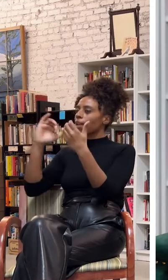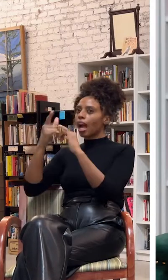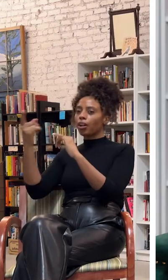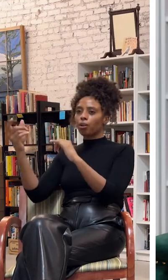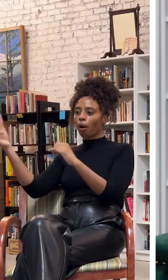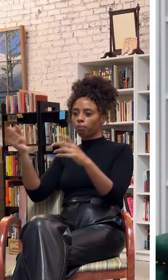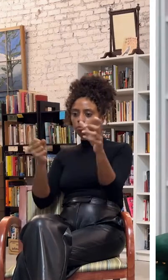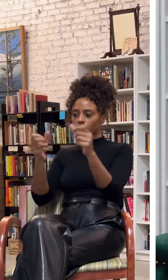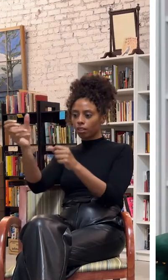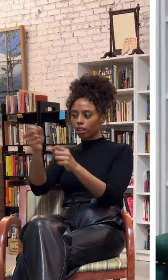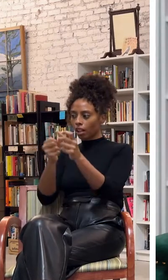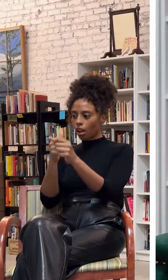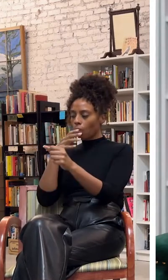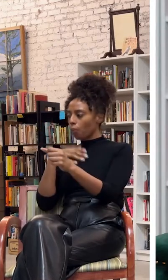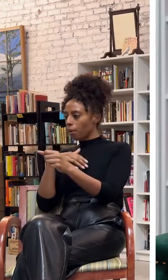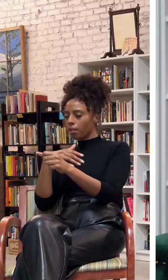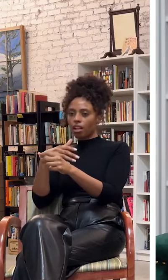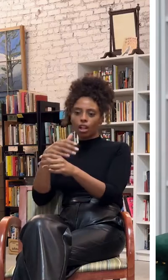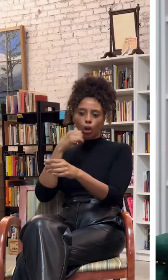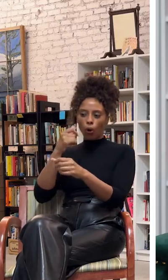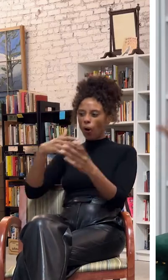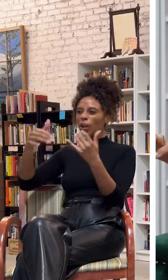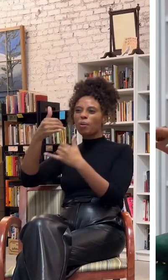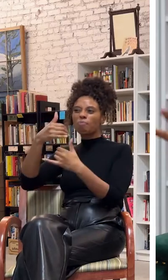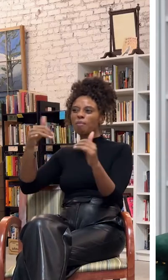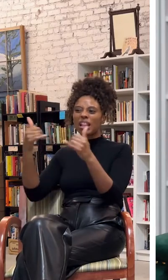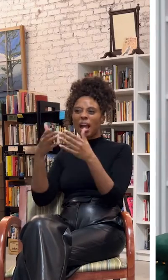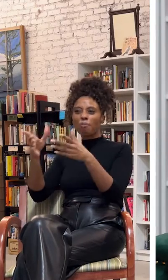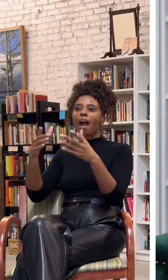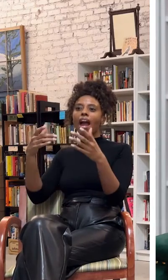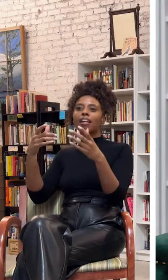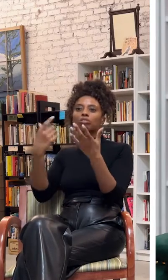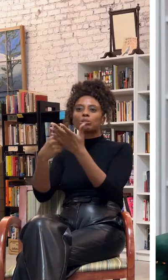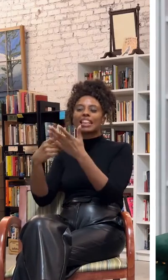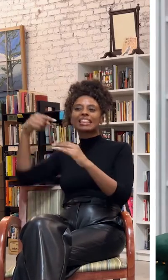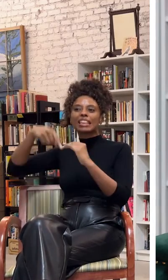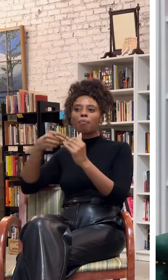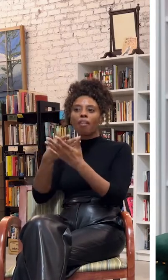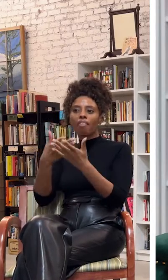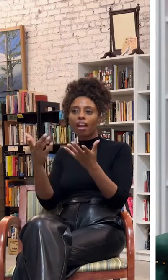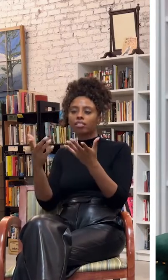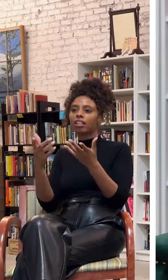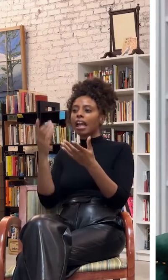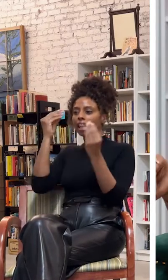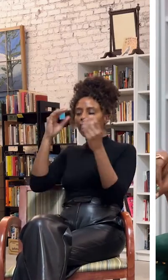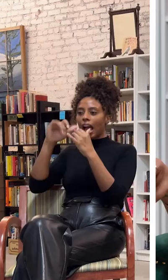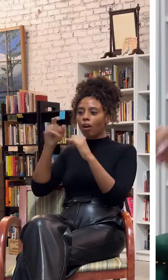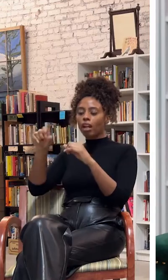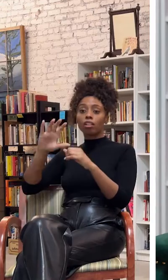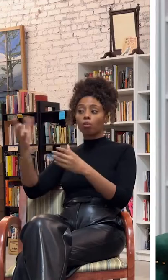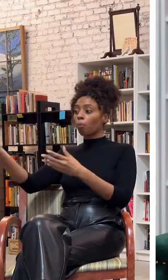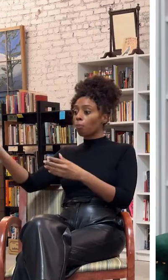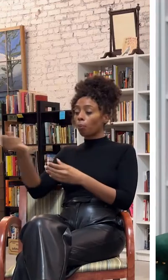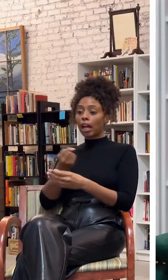together women and girls in a playful setting to talk about deeper things? So for example, it's like, how could that be a space to bring trans women